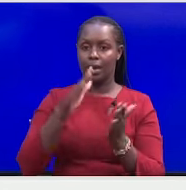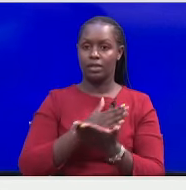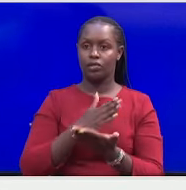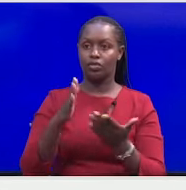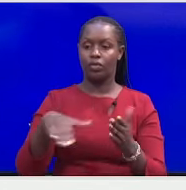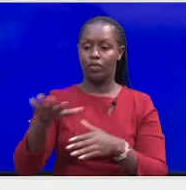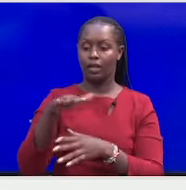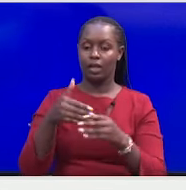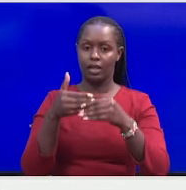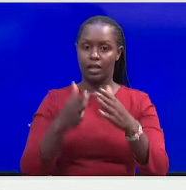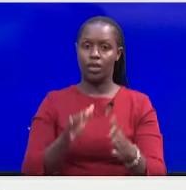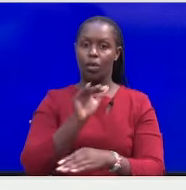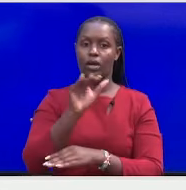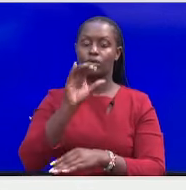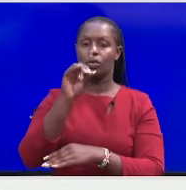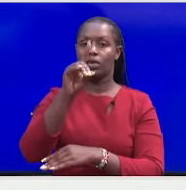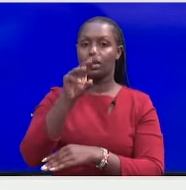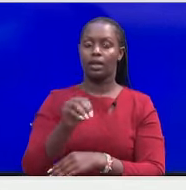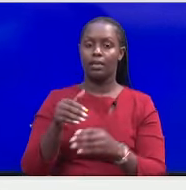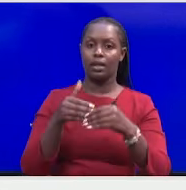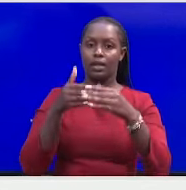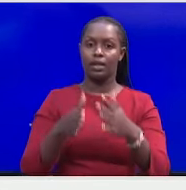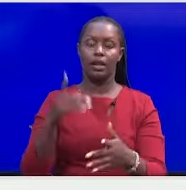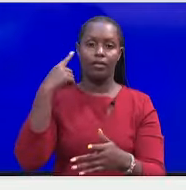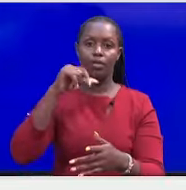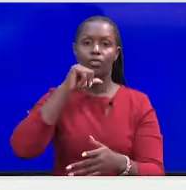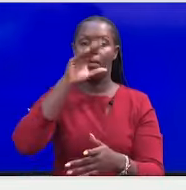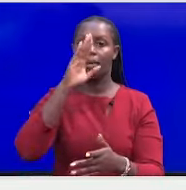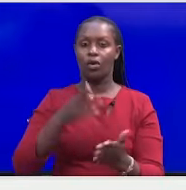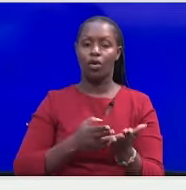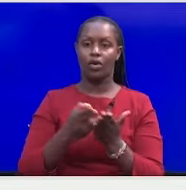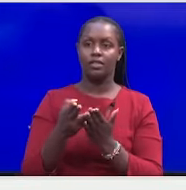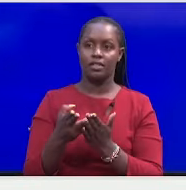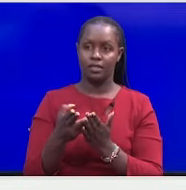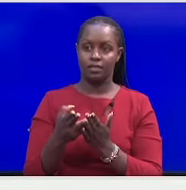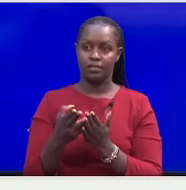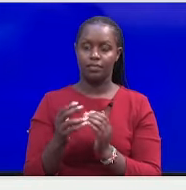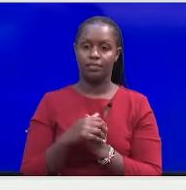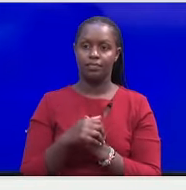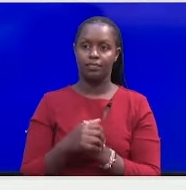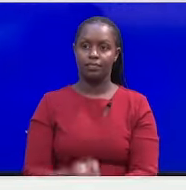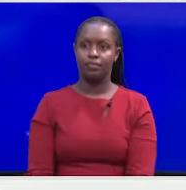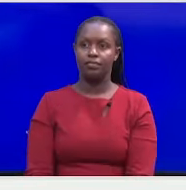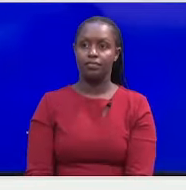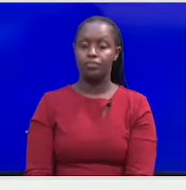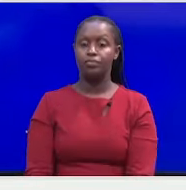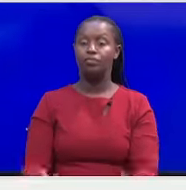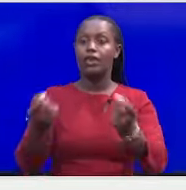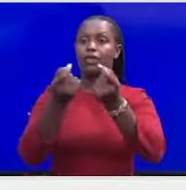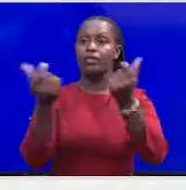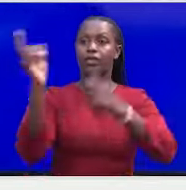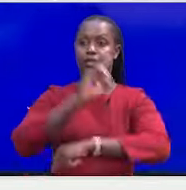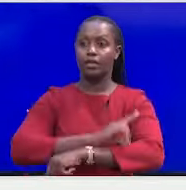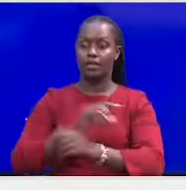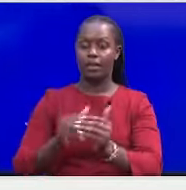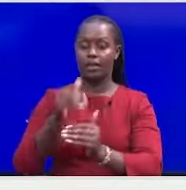who called out on ODM leader Raila Odinga for not being honest. Paul Kirobi has the details of this. Few days after President William